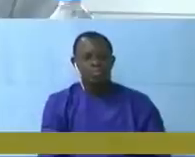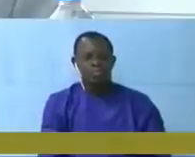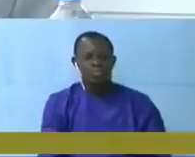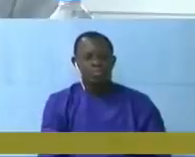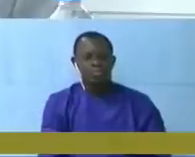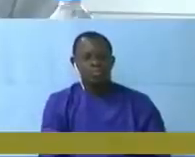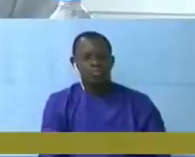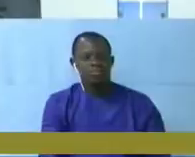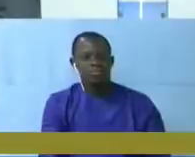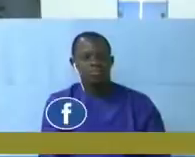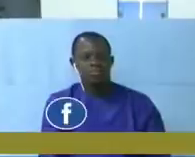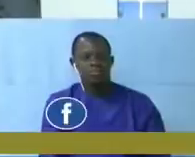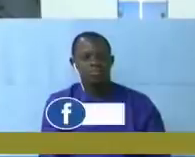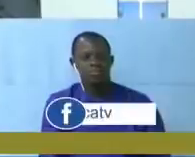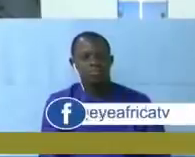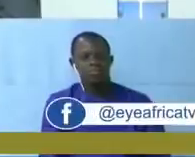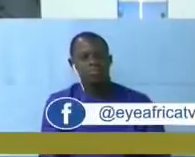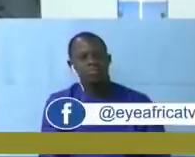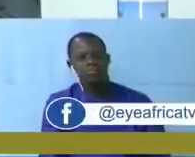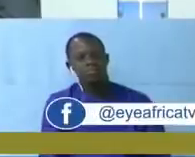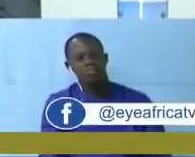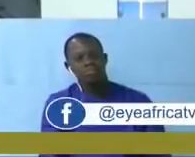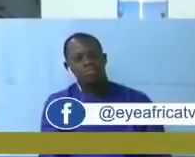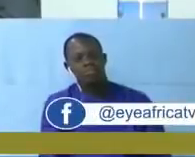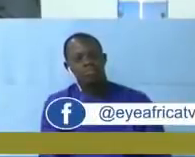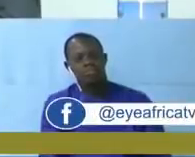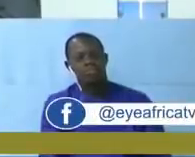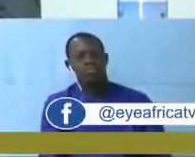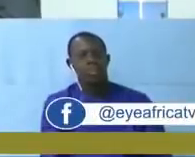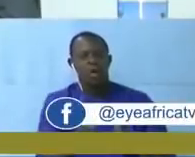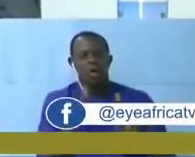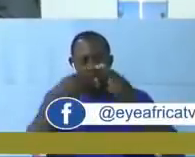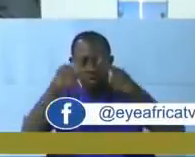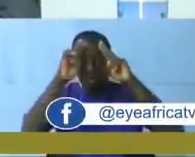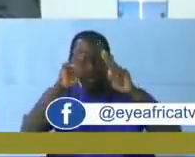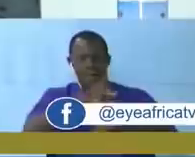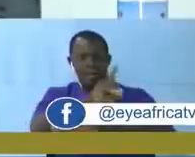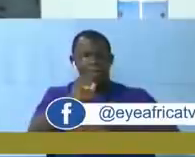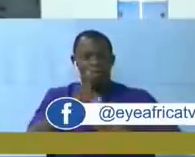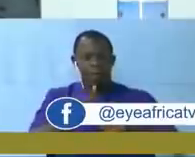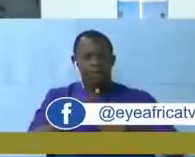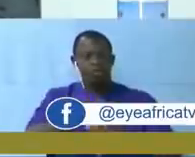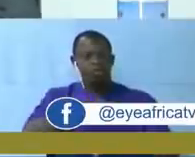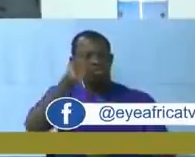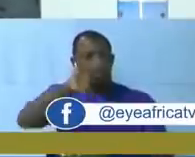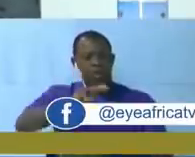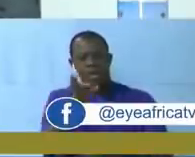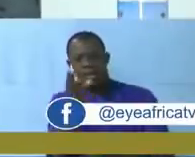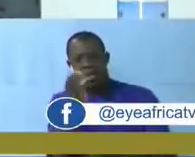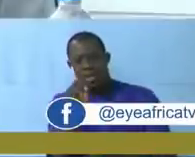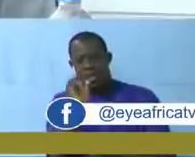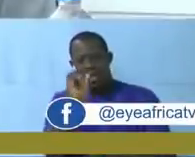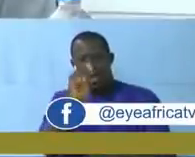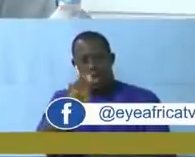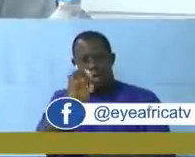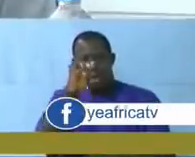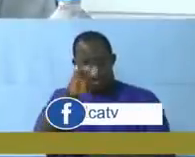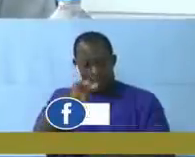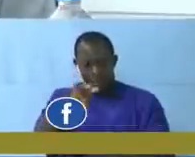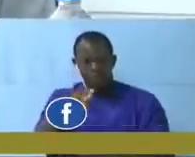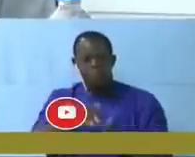Then international human rights law at the University of Nottingham in the UK. Okay. Diploma,